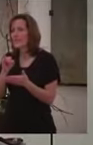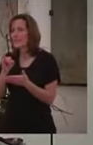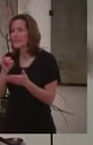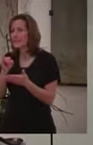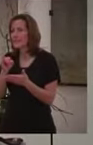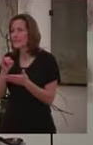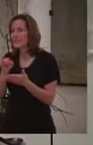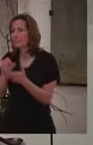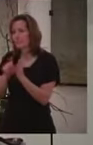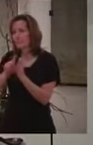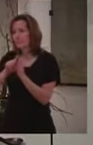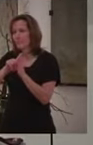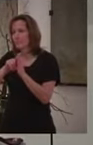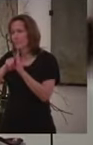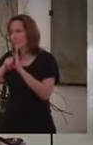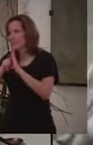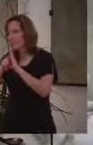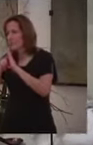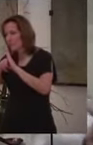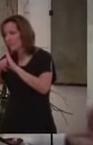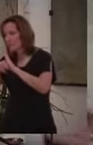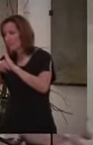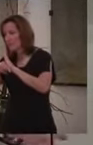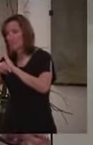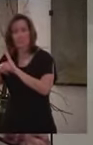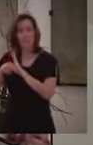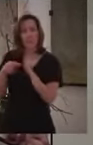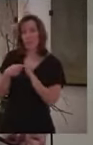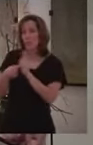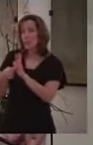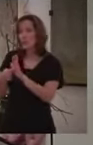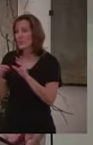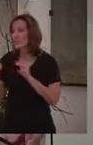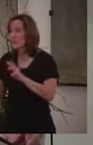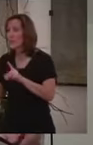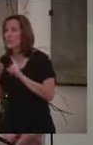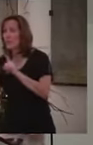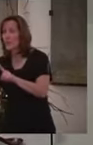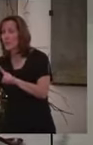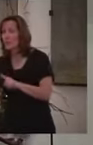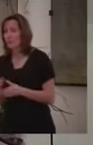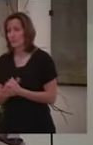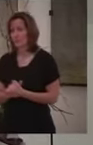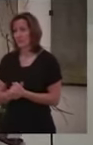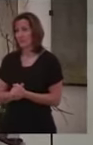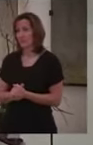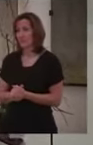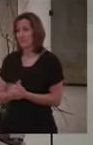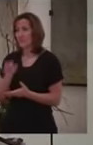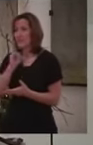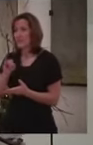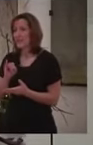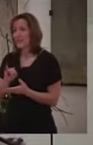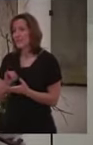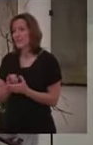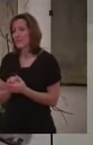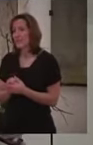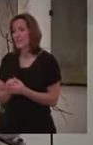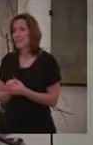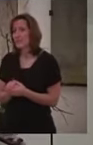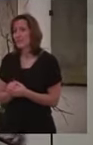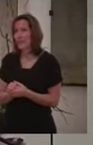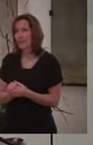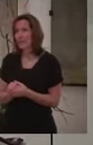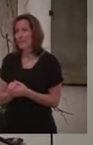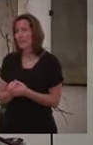the compass that sets the course that we take. I mean, is it the vagaries of Wall